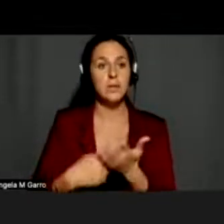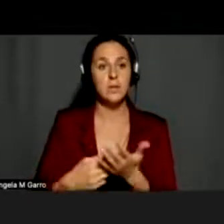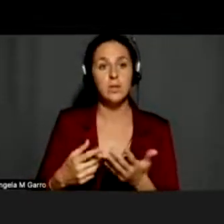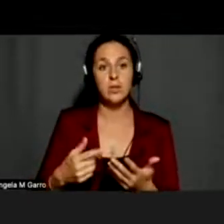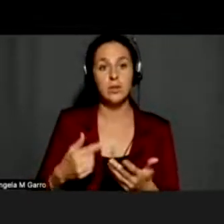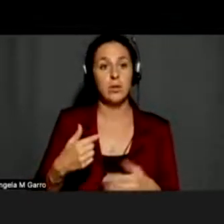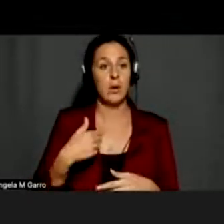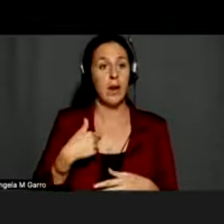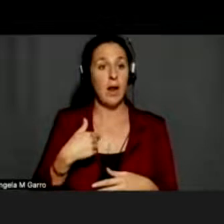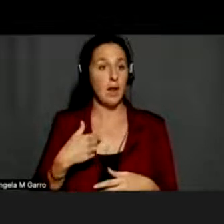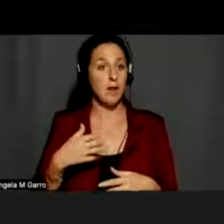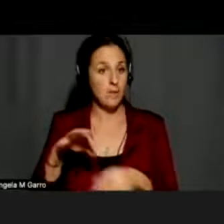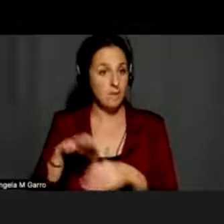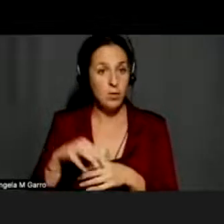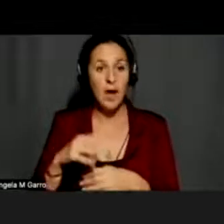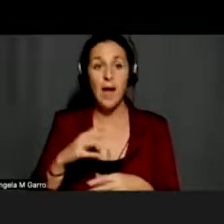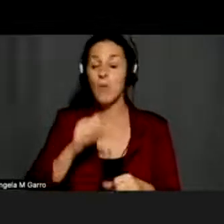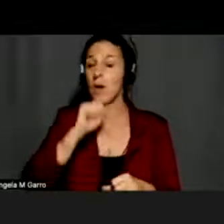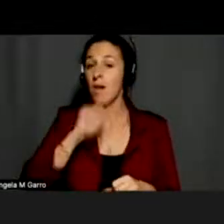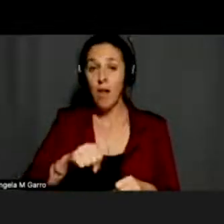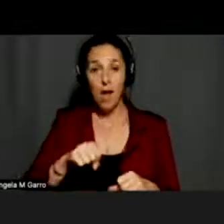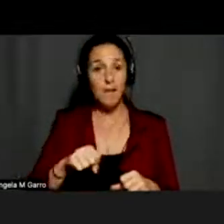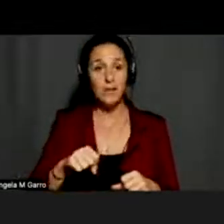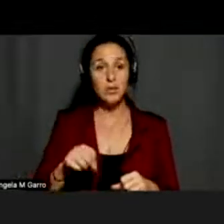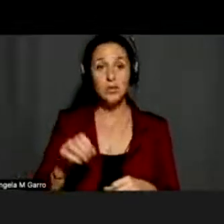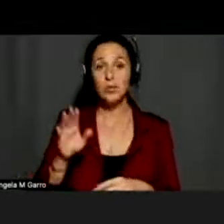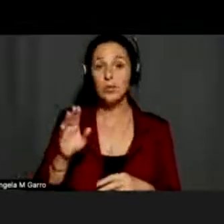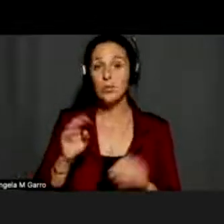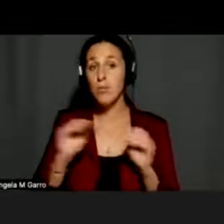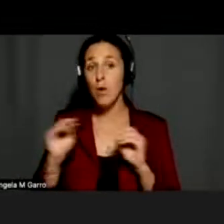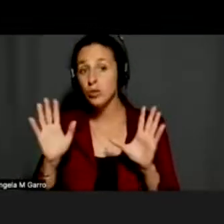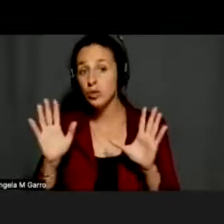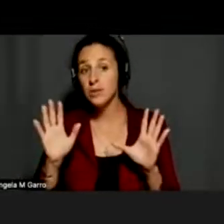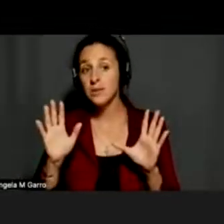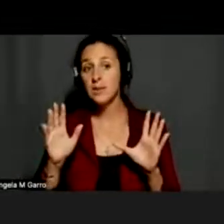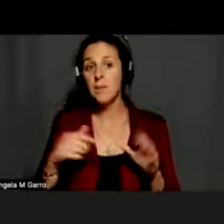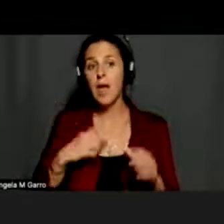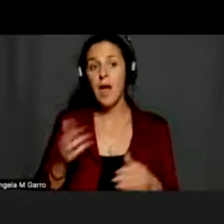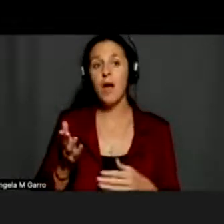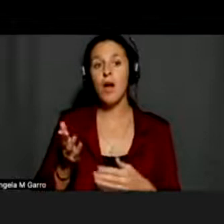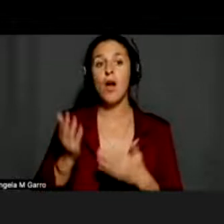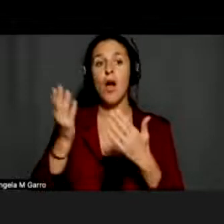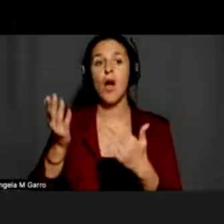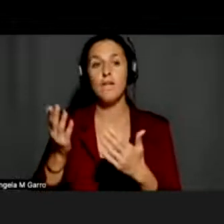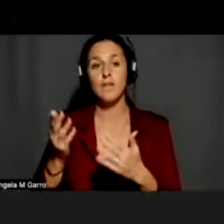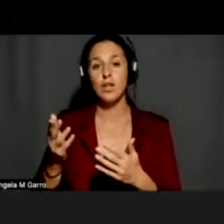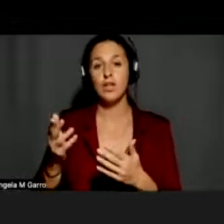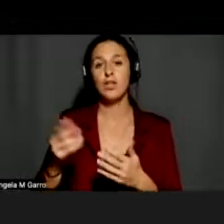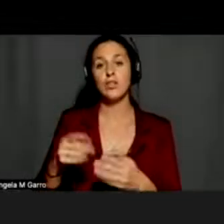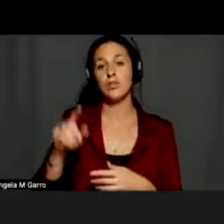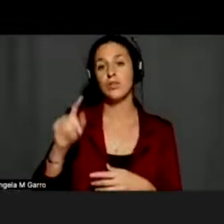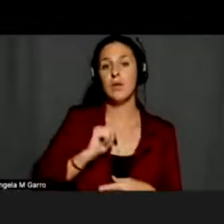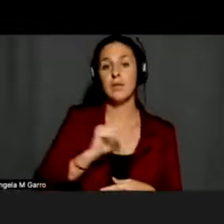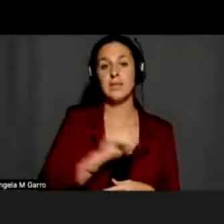And I would love to make a motion, but I will offer the motion up to Trustee Corzo if she'd like to make